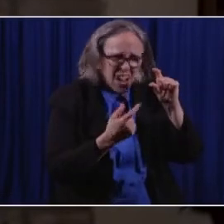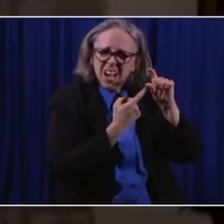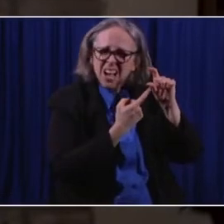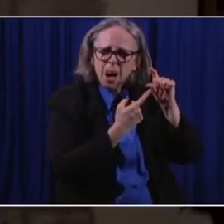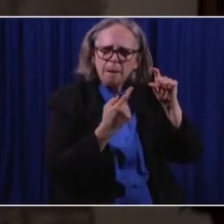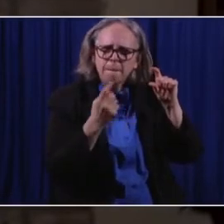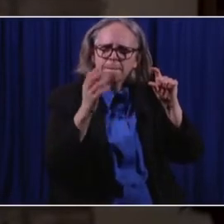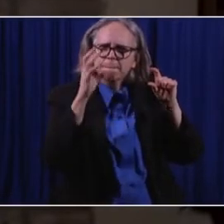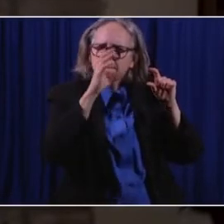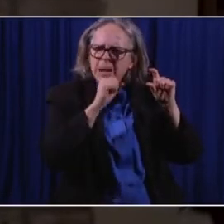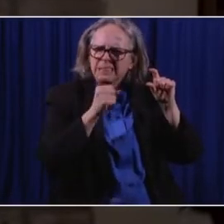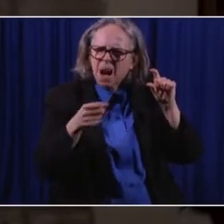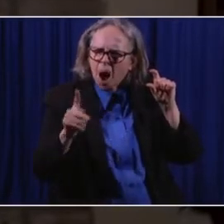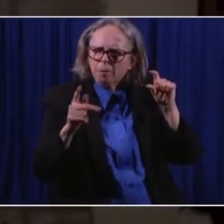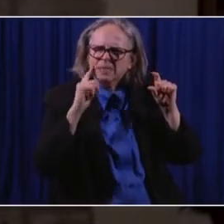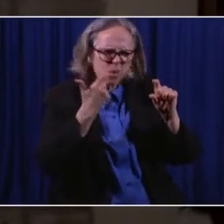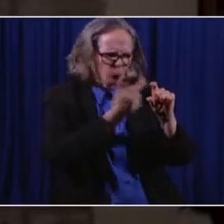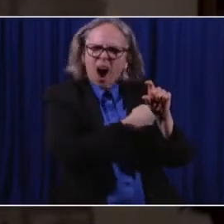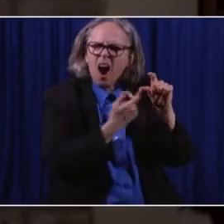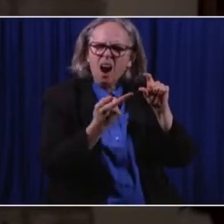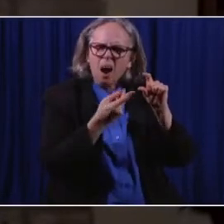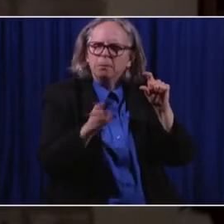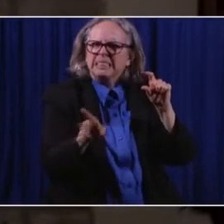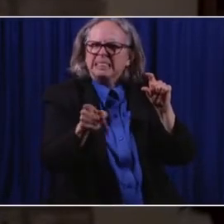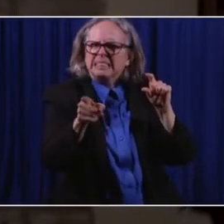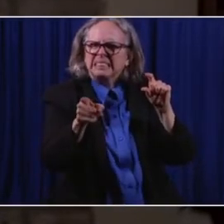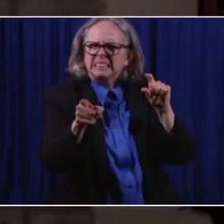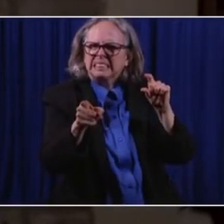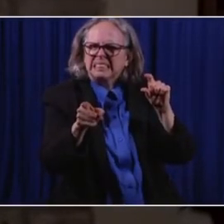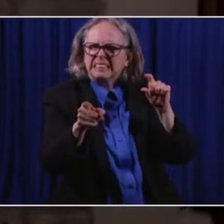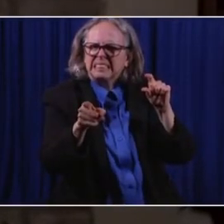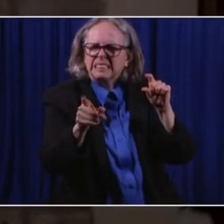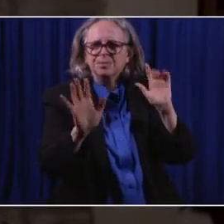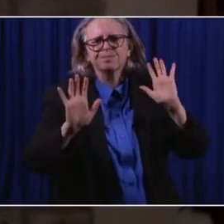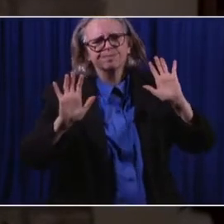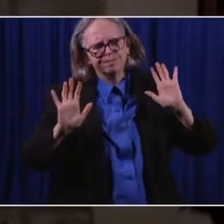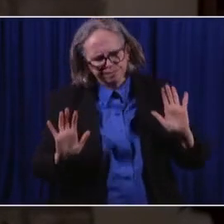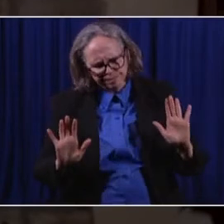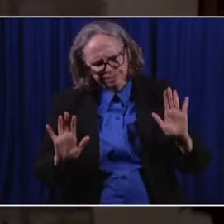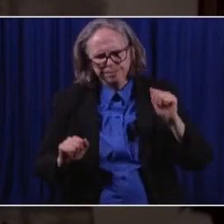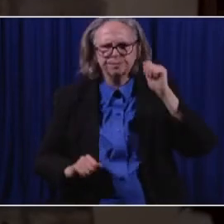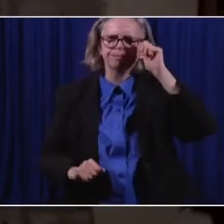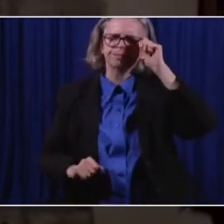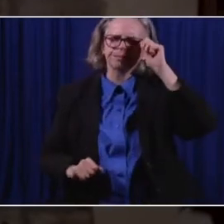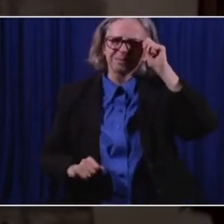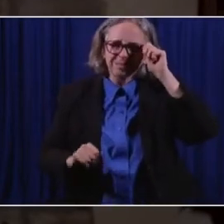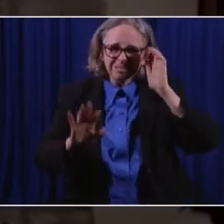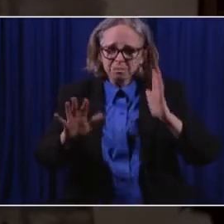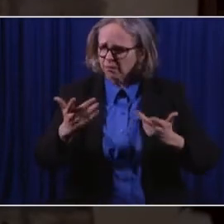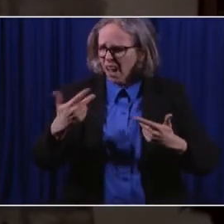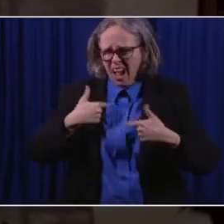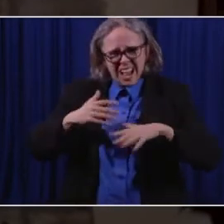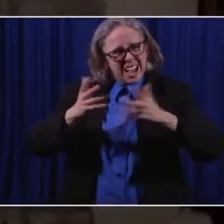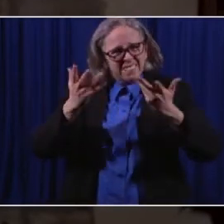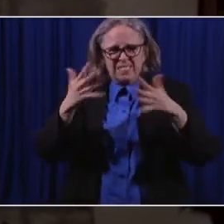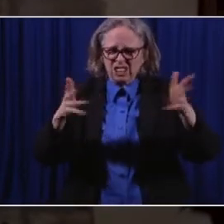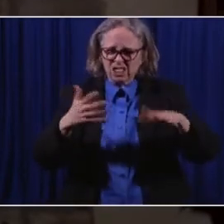missed. You know, the other thing that we have told our partners who are doing this work is don't waste a